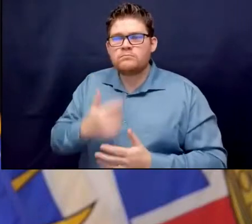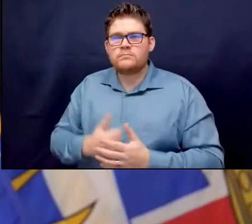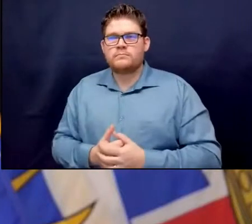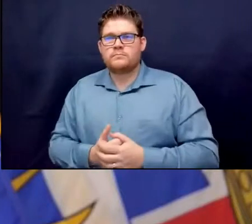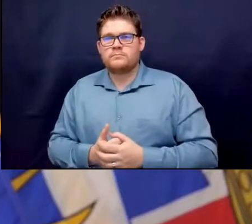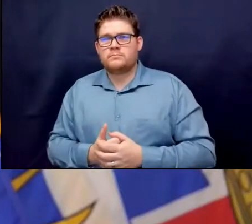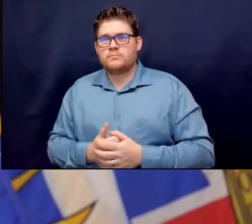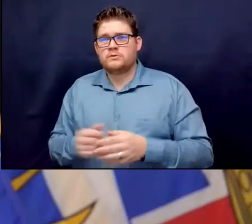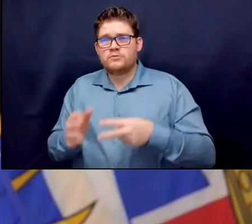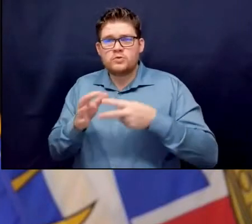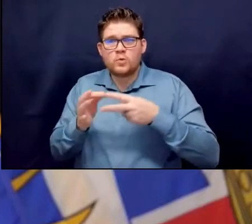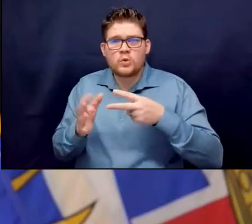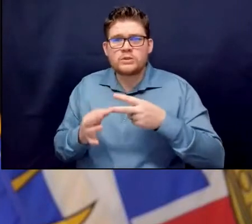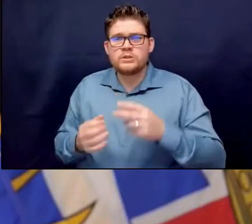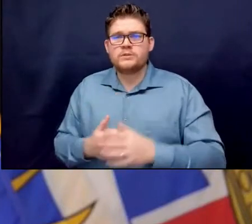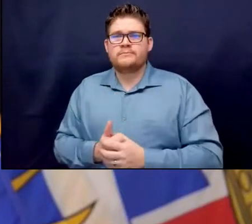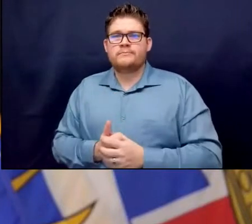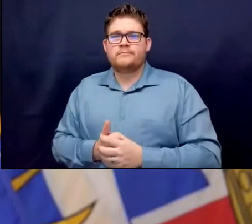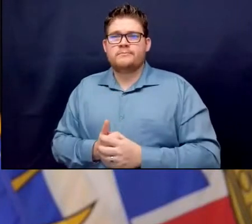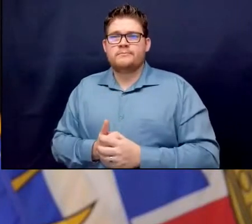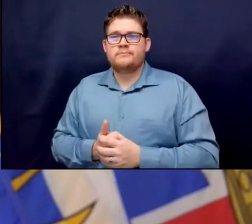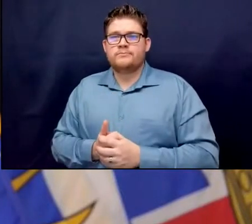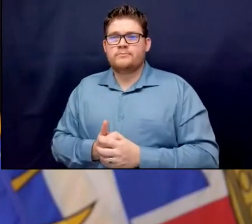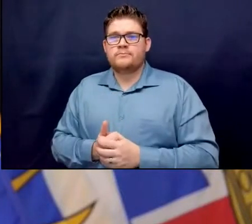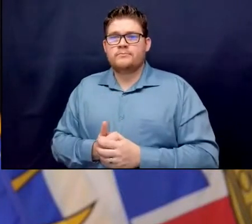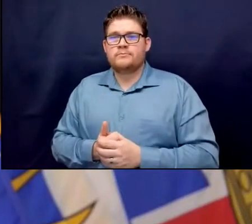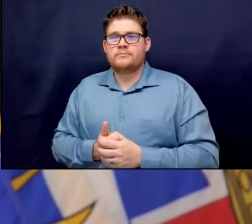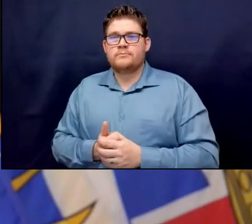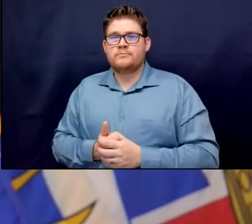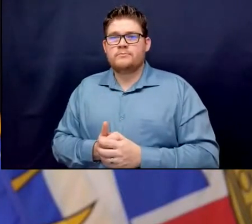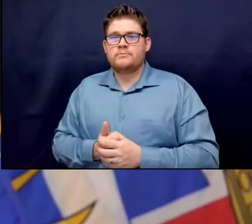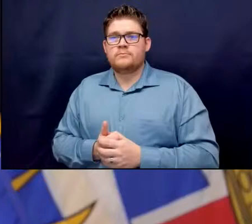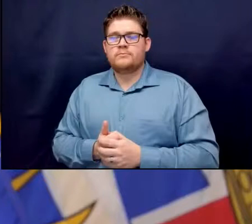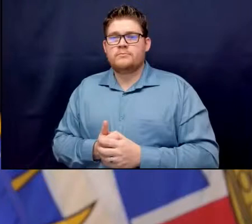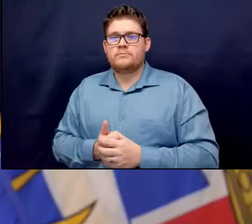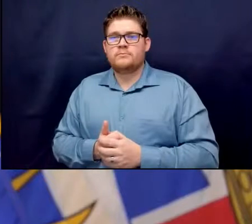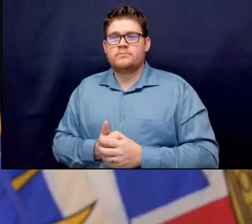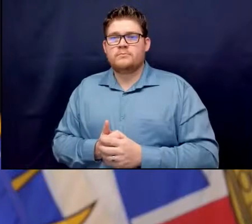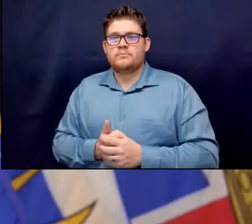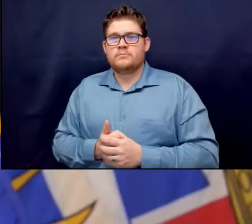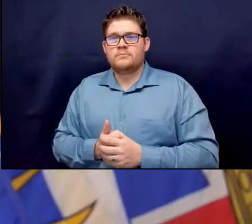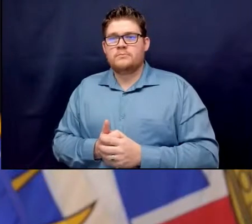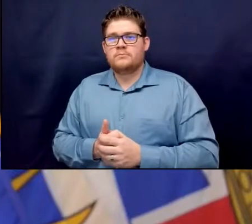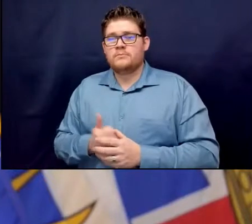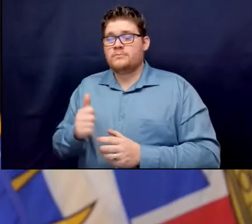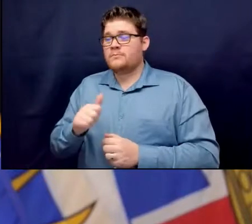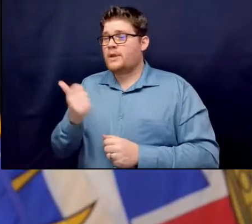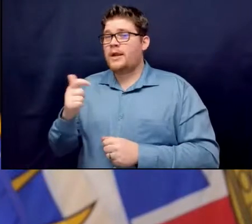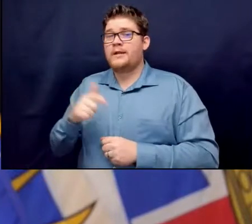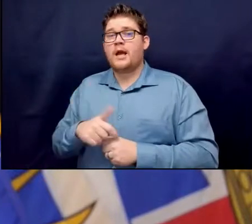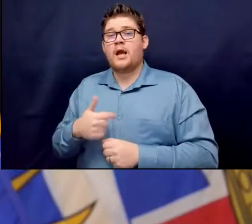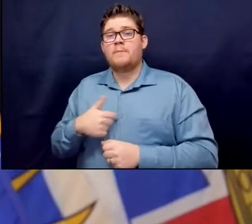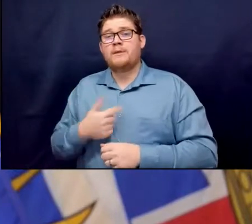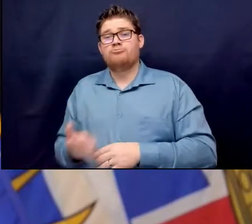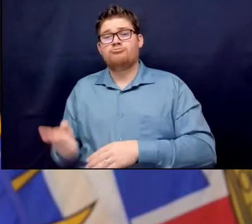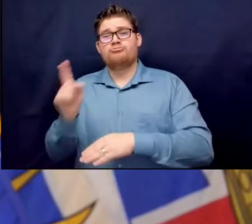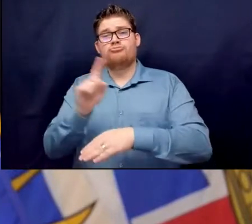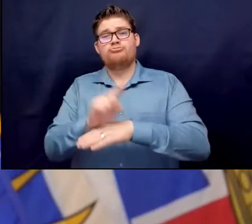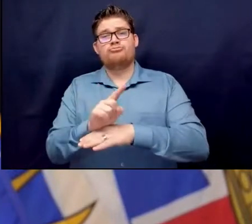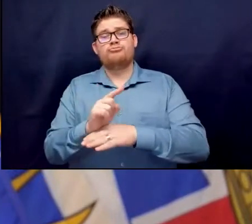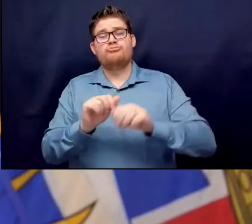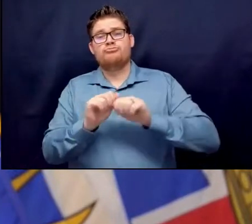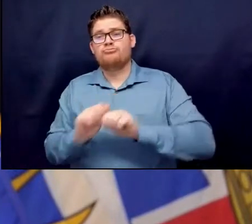I presented the first one in March of 2020. So none of them are a prediction or